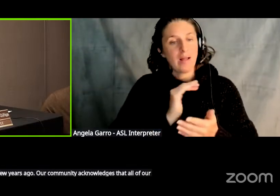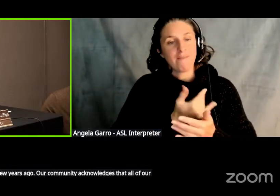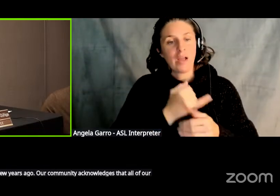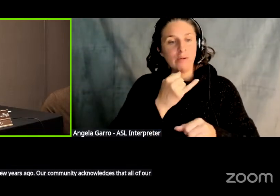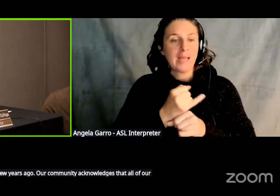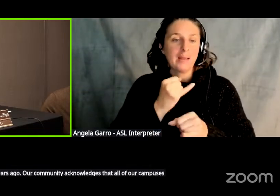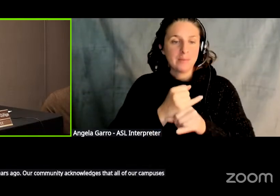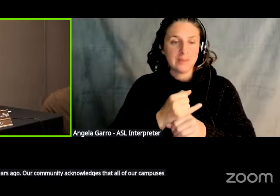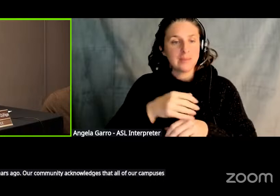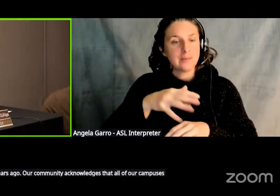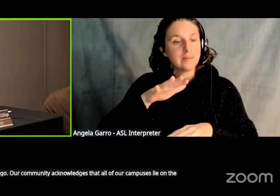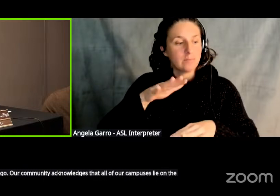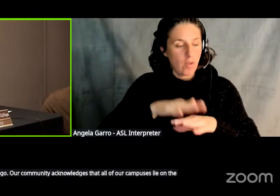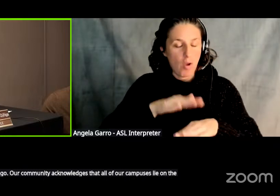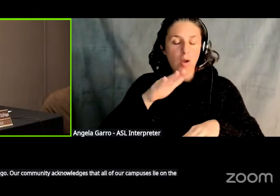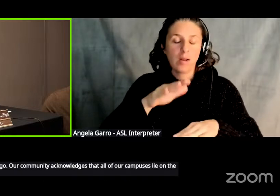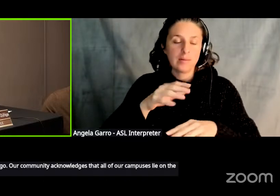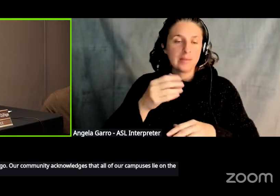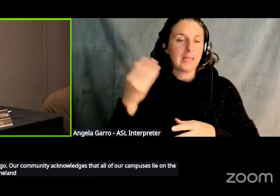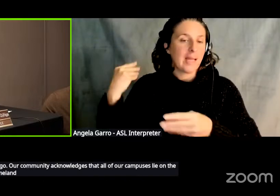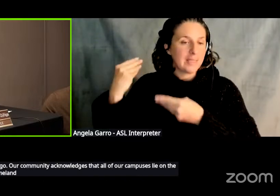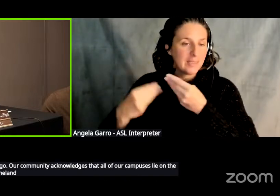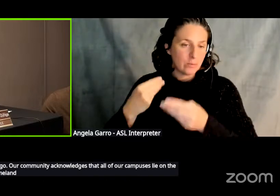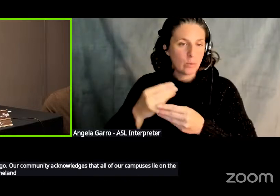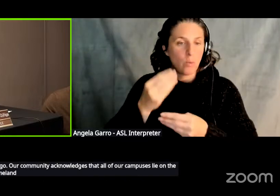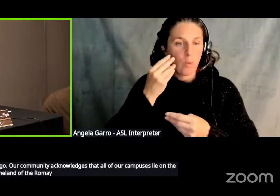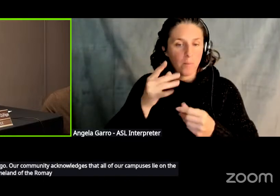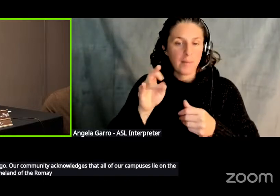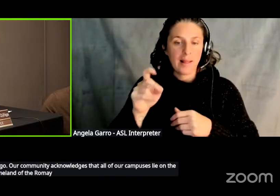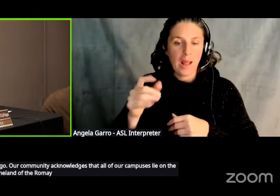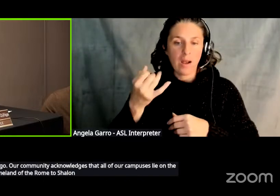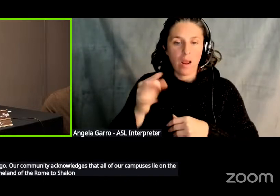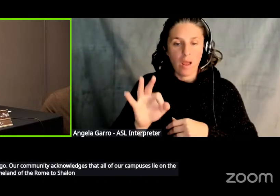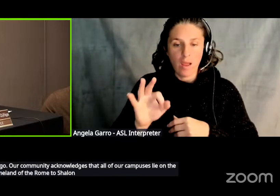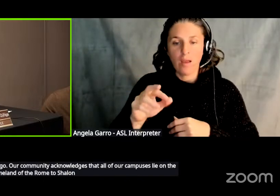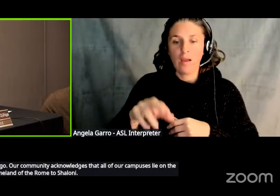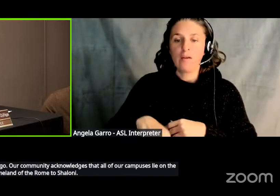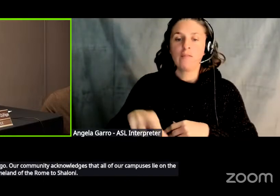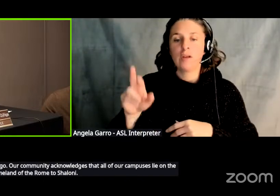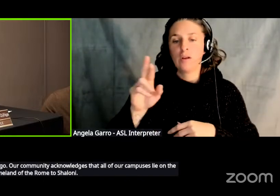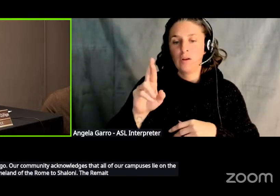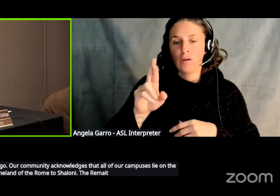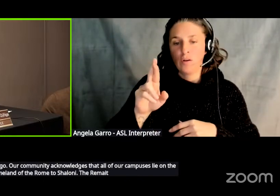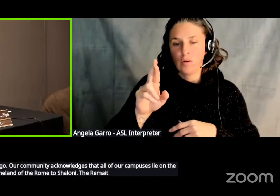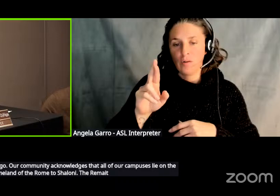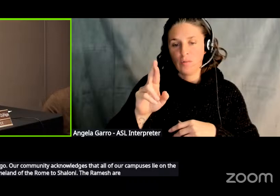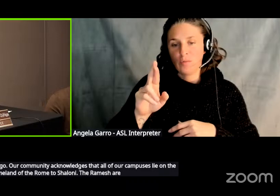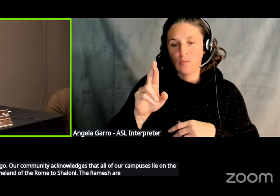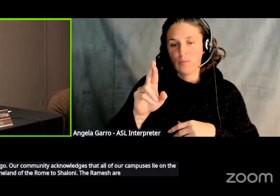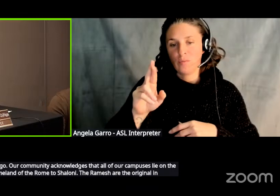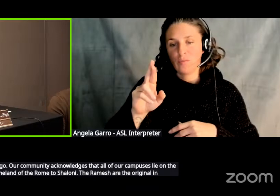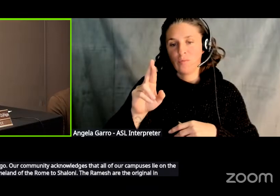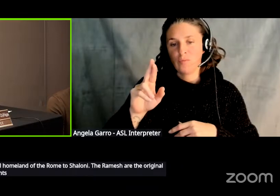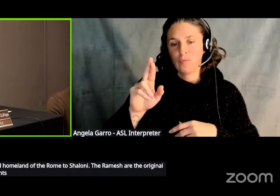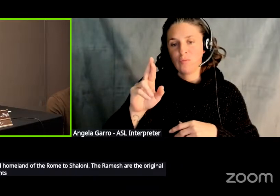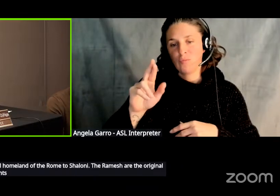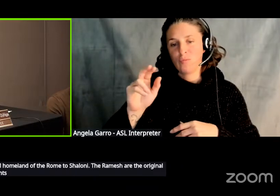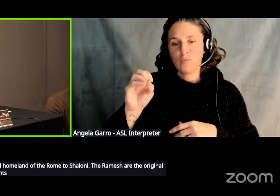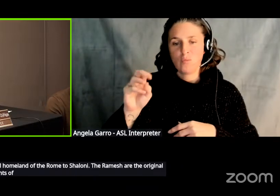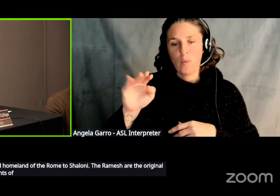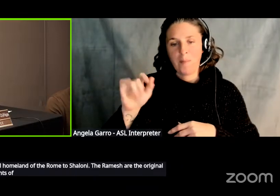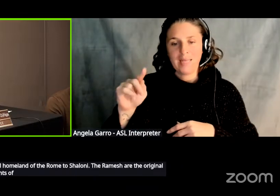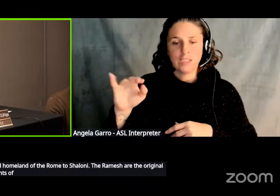on the ancestral homeland of the Ramaytush Ohlone. The Ramaytush are the original inhabitants of the San